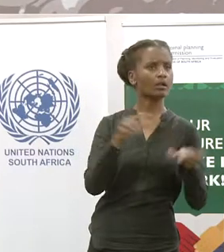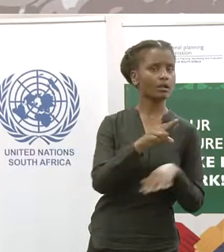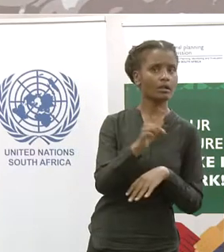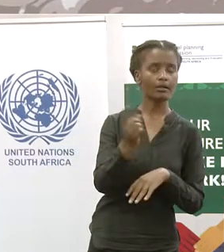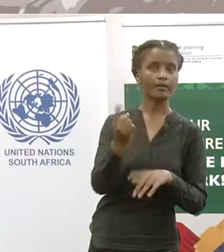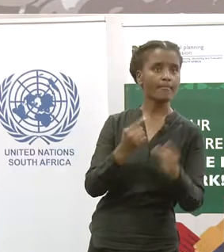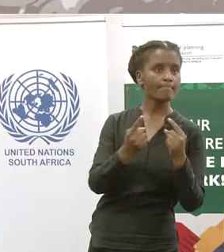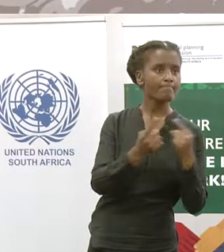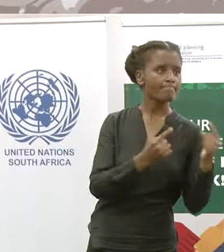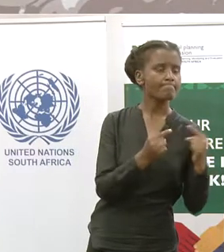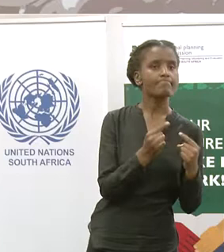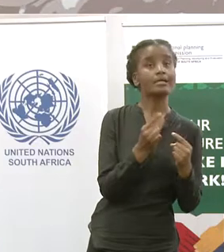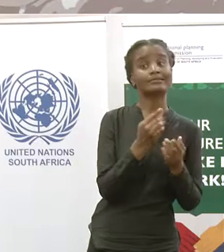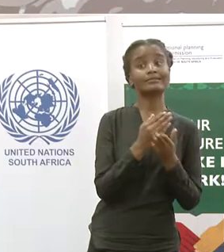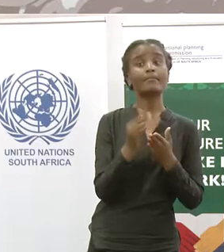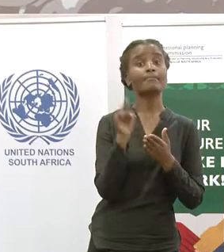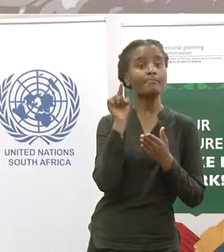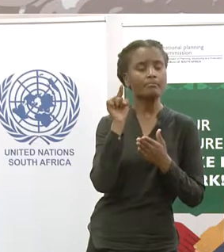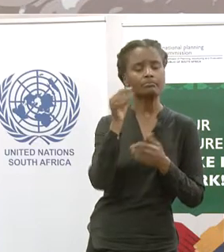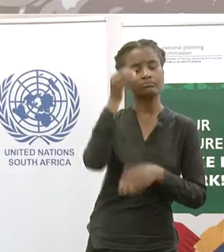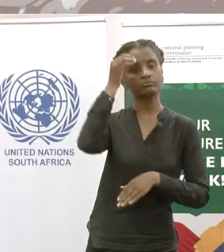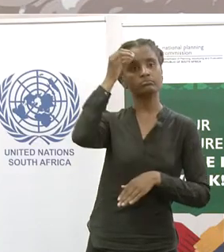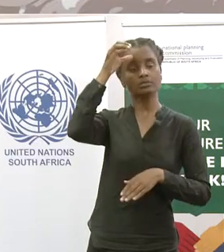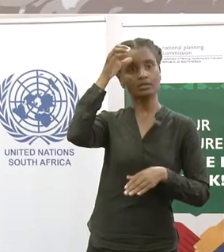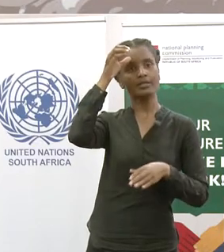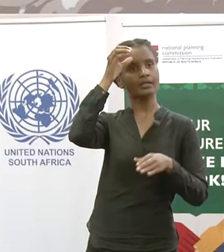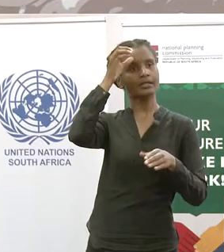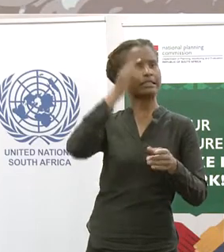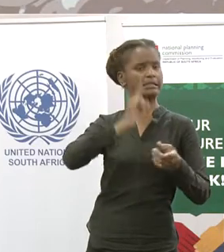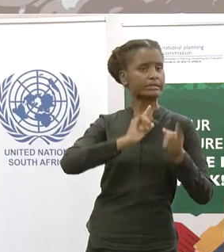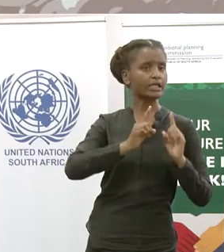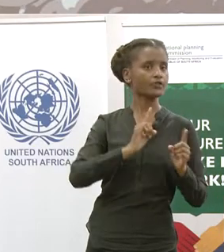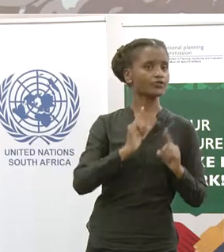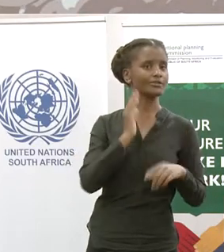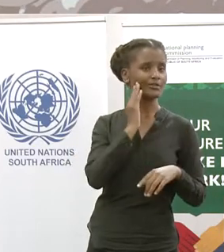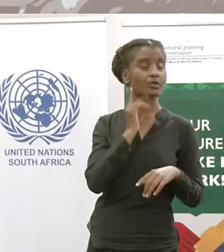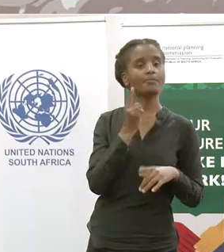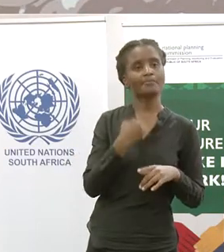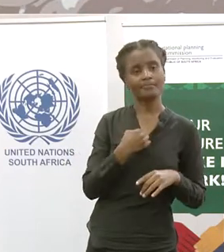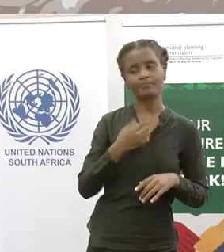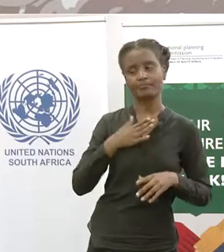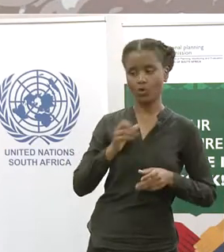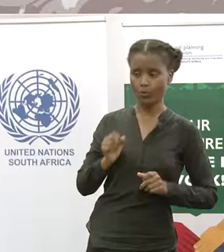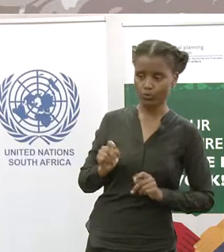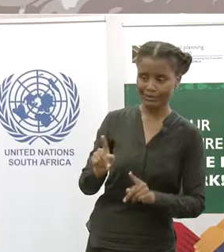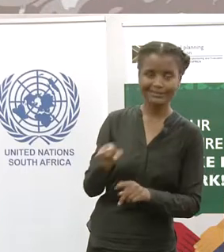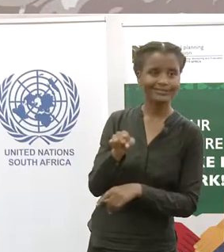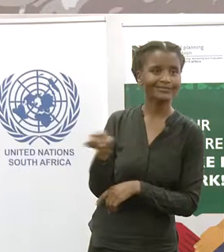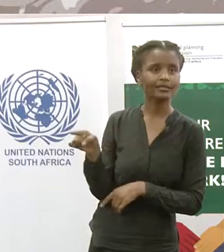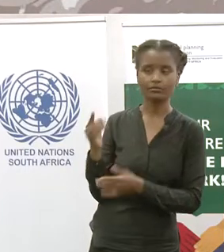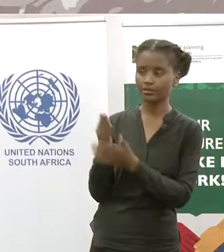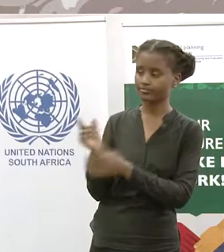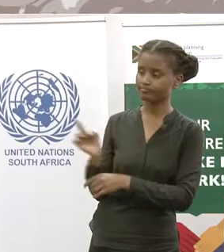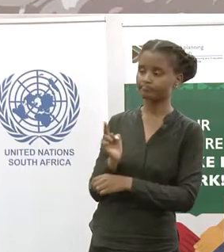well acquainted with the discussion and the topic at hand, and I want to give them the opportunity to be able to share